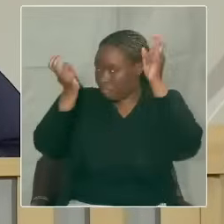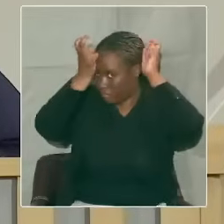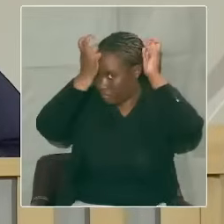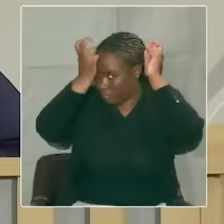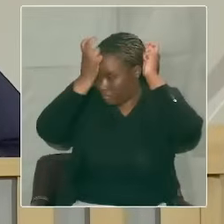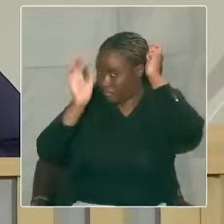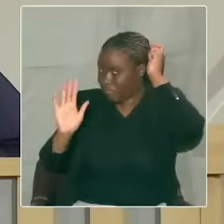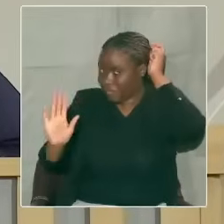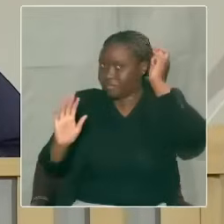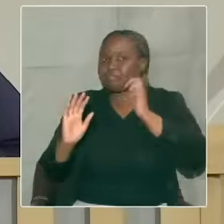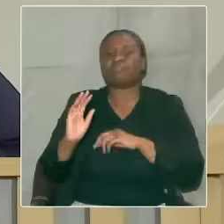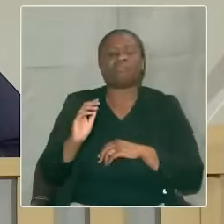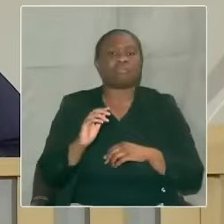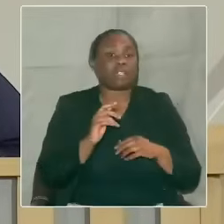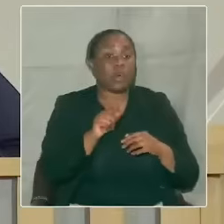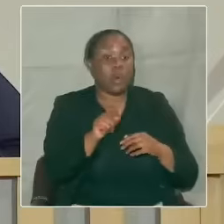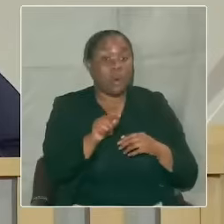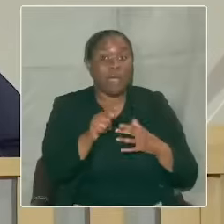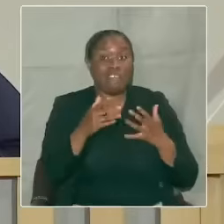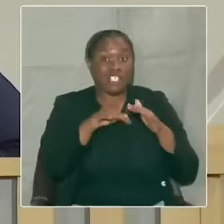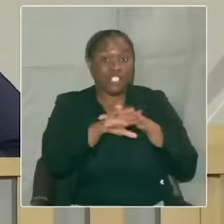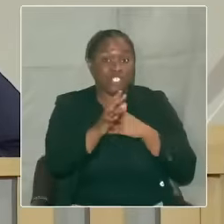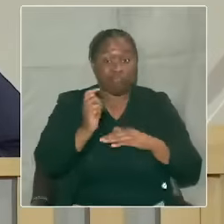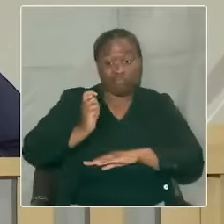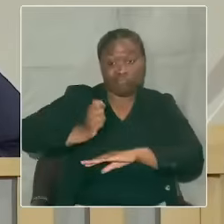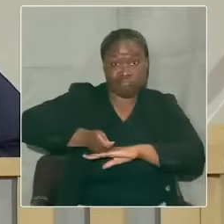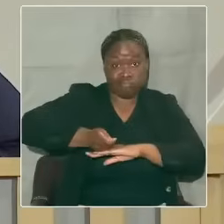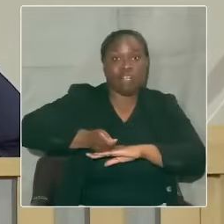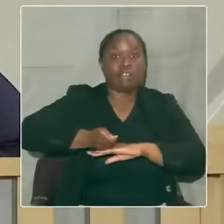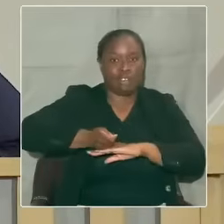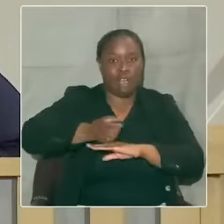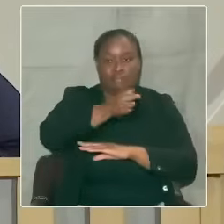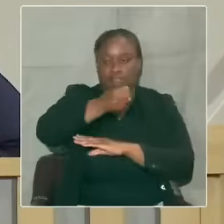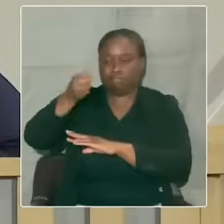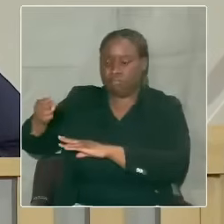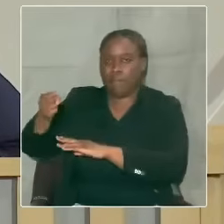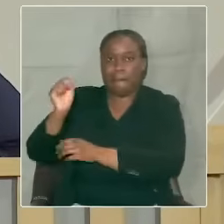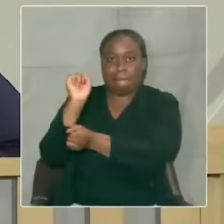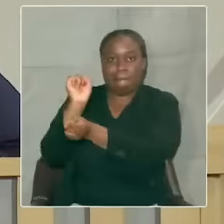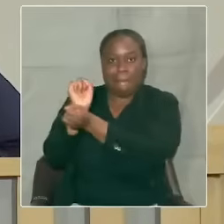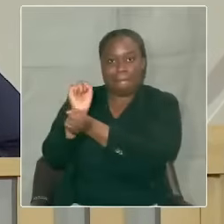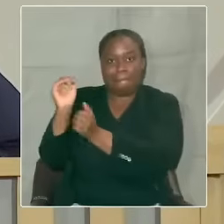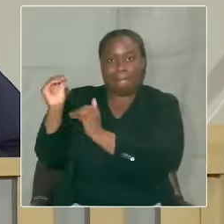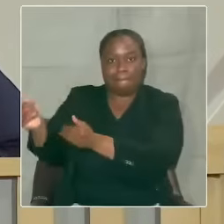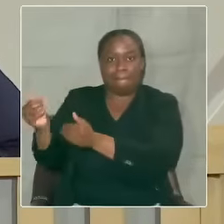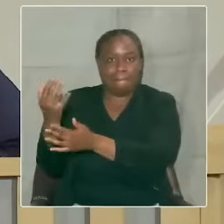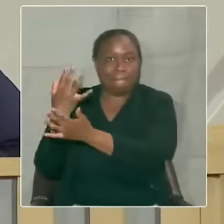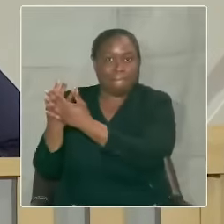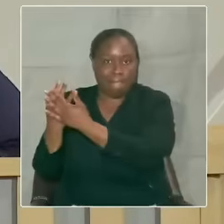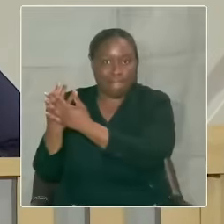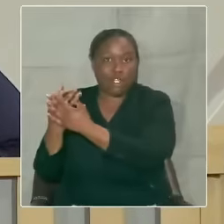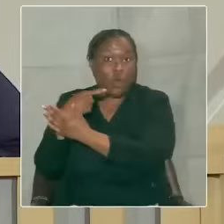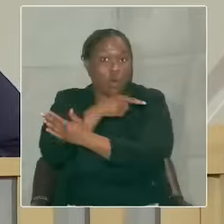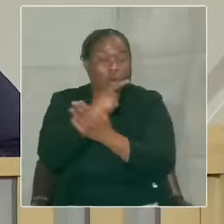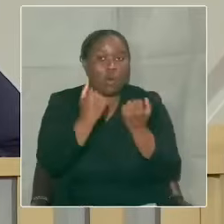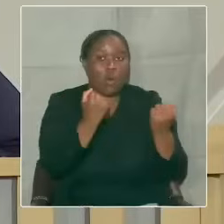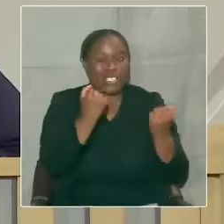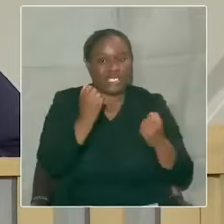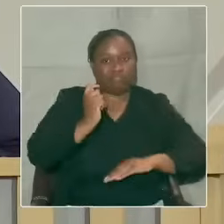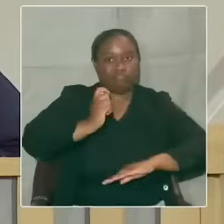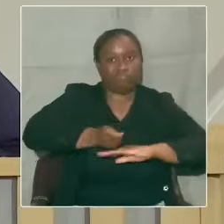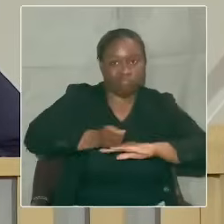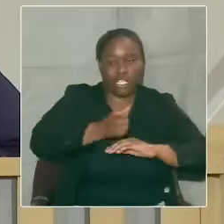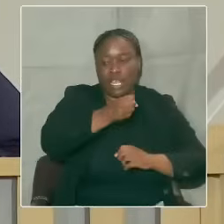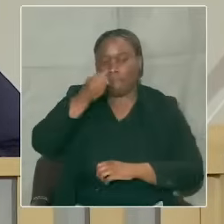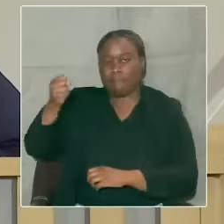This sector is charged with enforcing and administrating sentences imposed by the courts. Their work